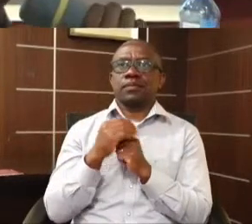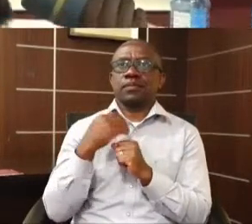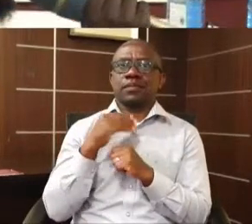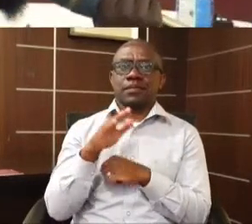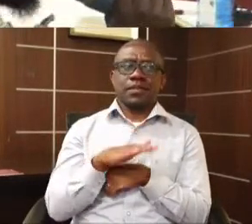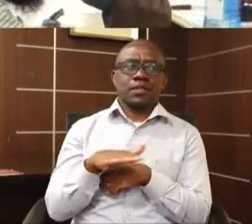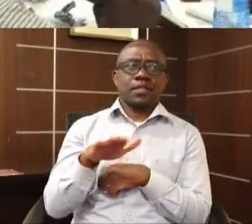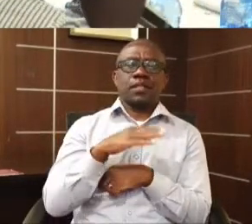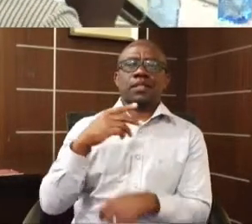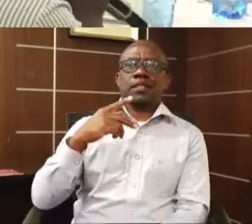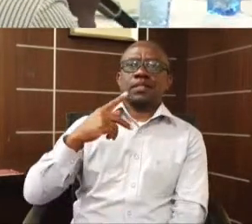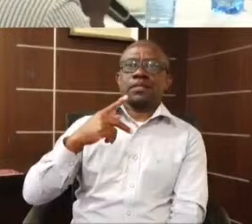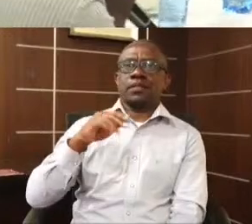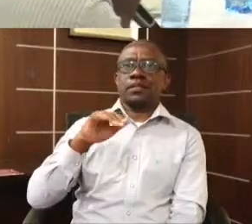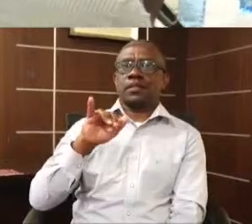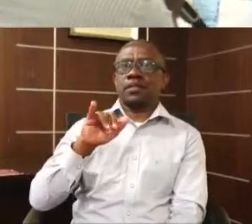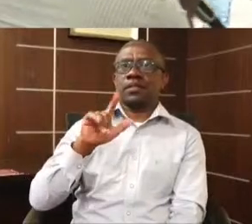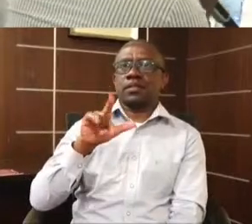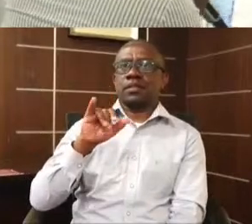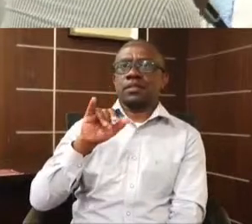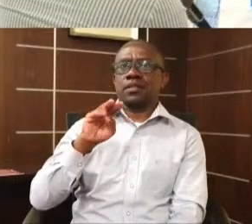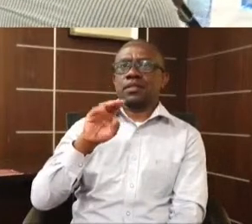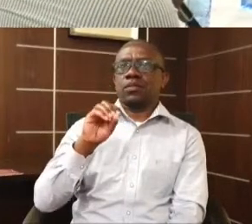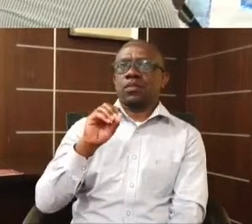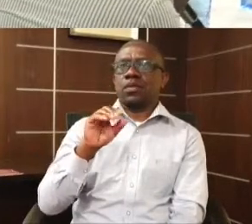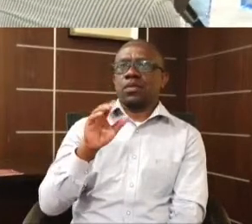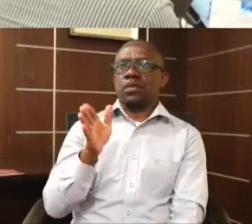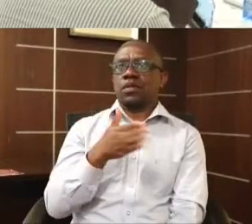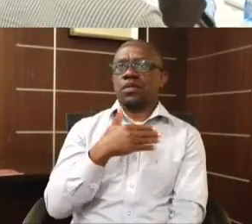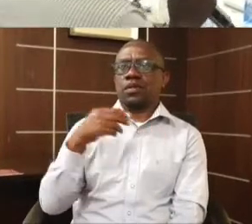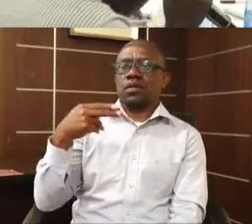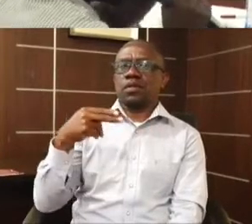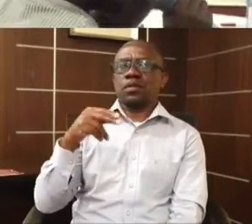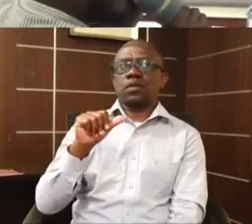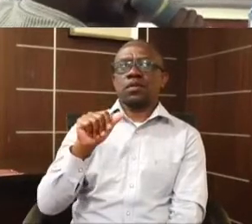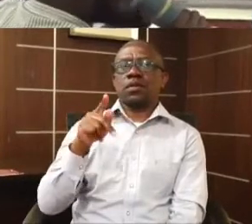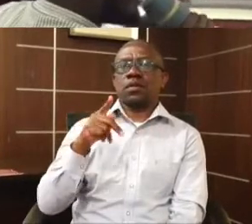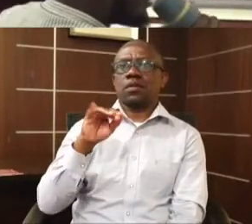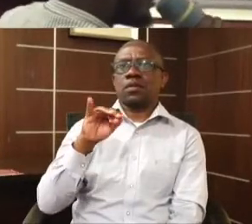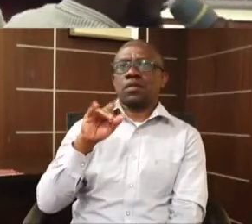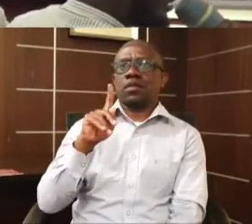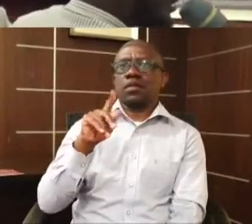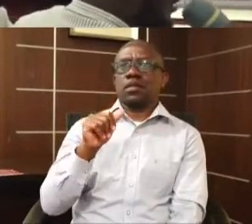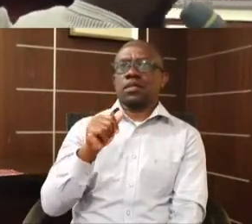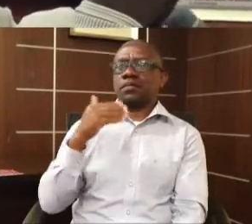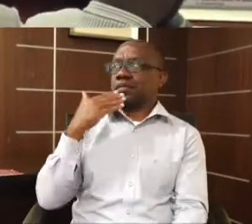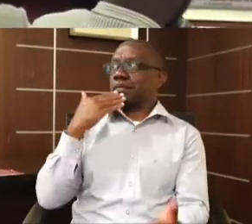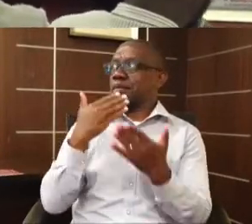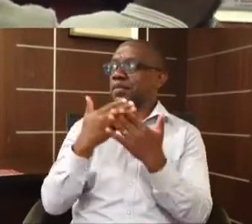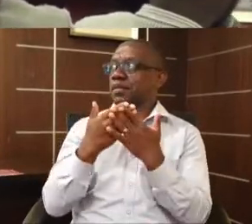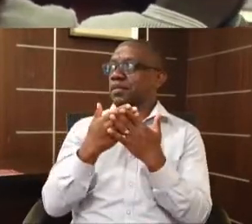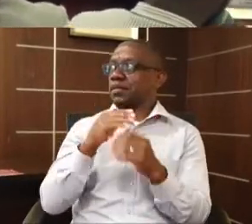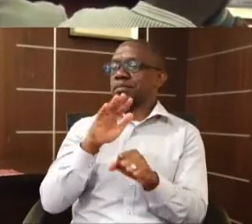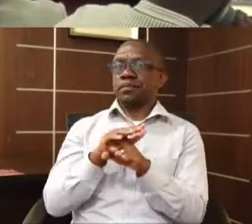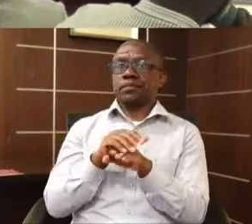Hakika. Actually, this is the second time we're interacting. I think you're in Sarova as well.